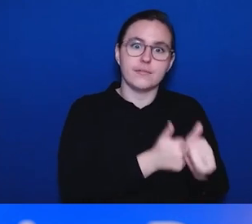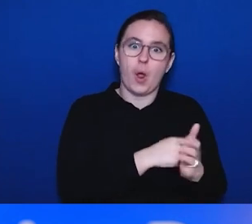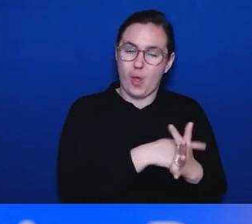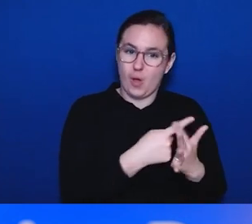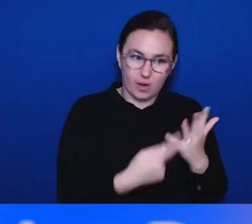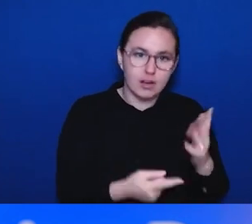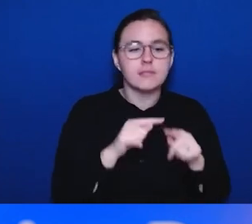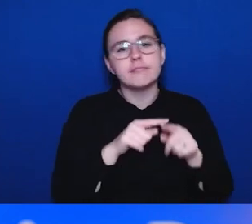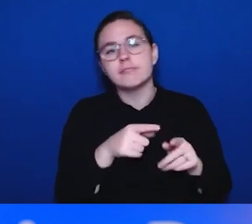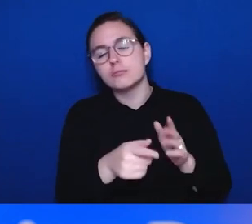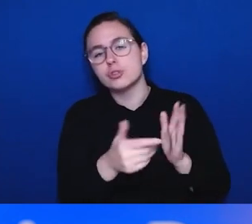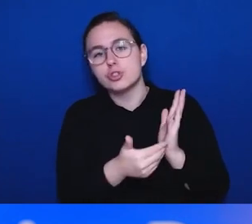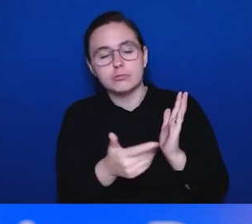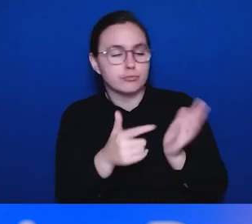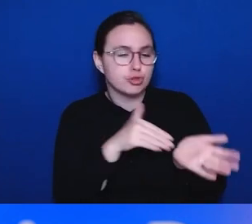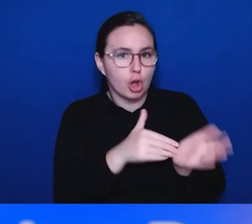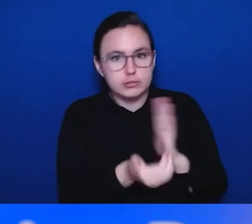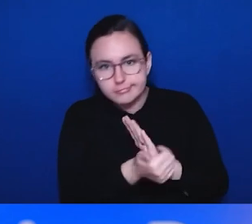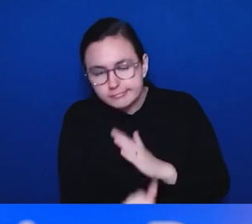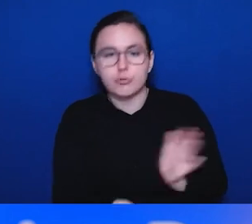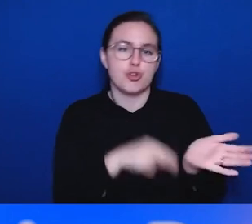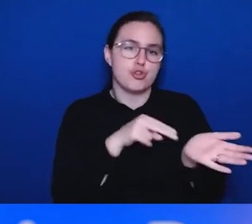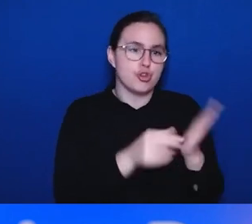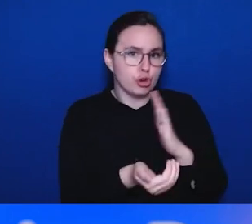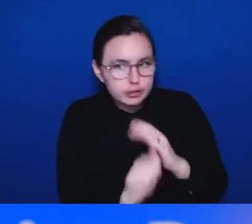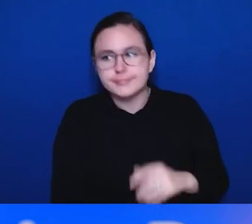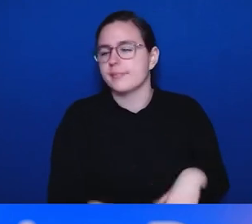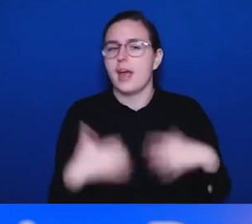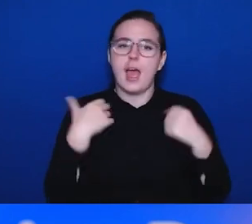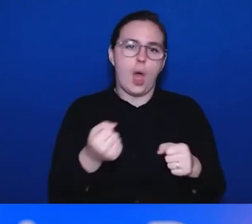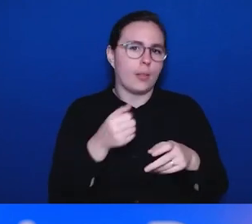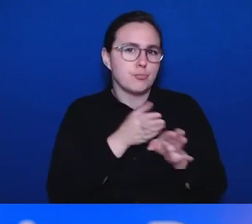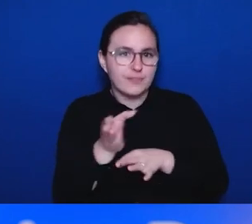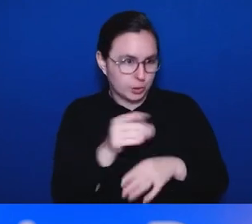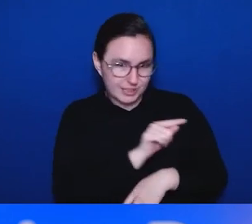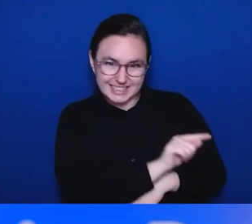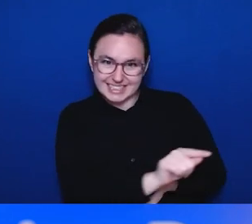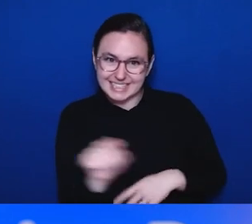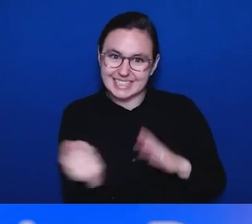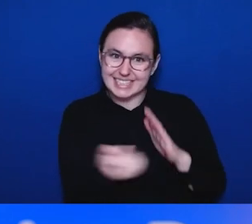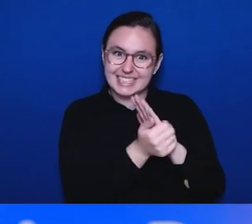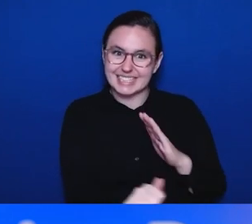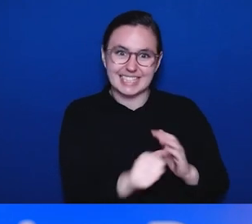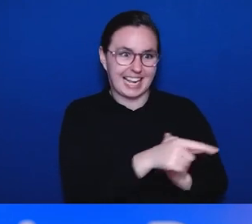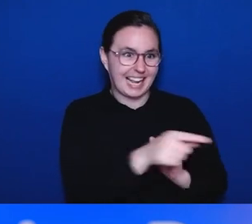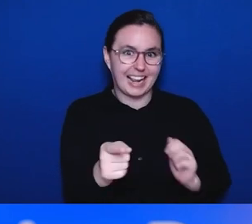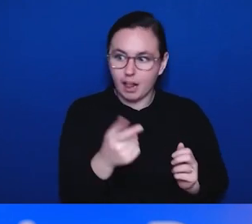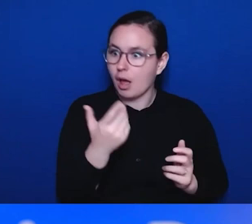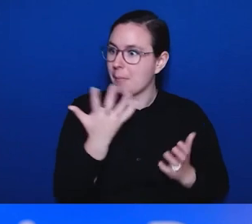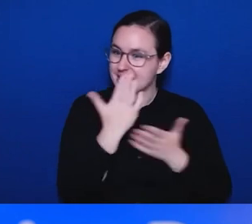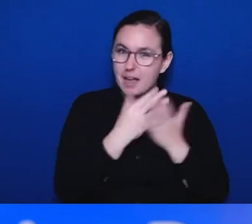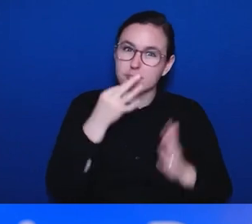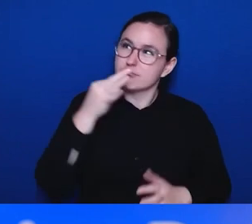announcement yesterday about making sure that we're not leaving any medical skills unused in our province, that we don't have doctors, nurses, and other health professionals